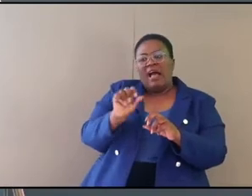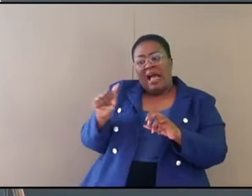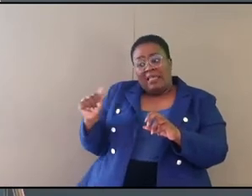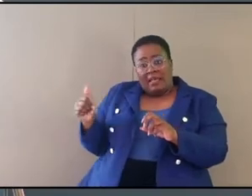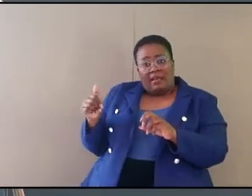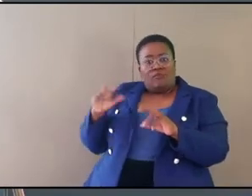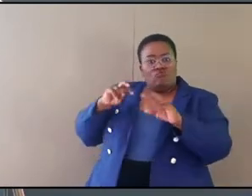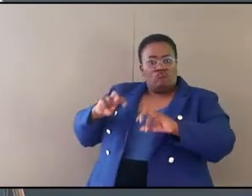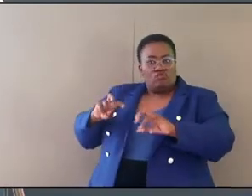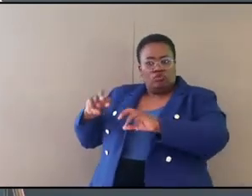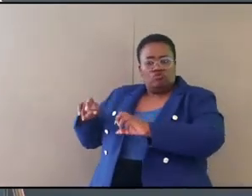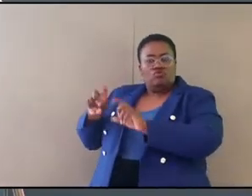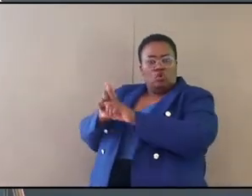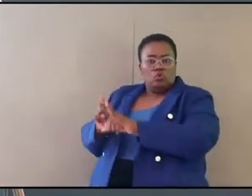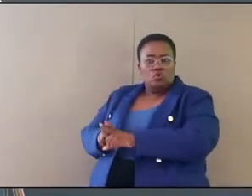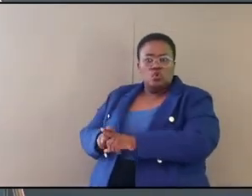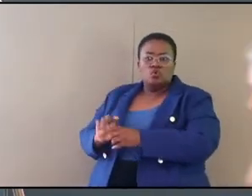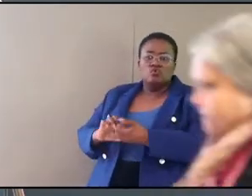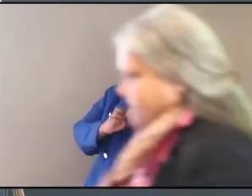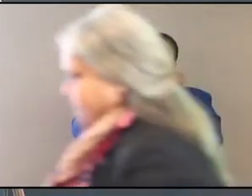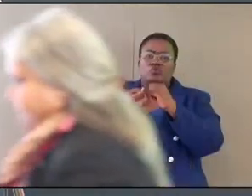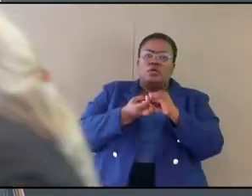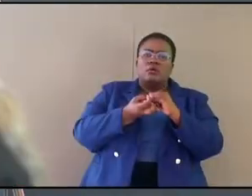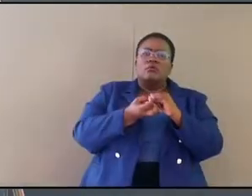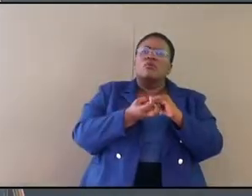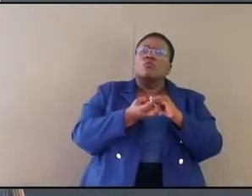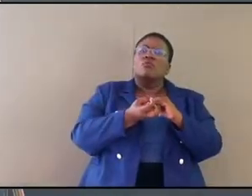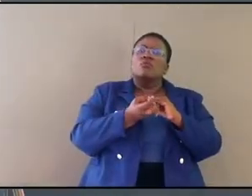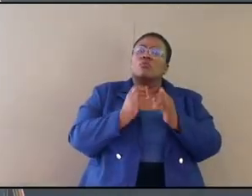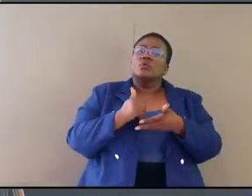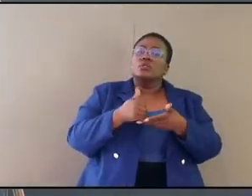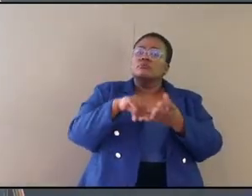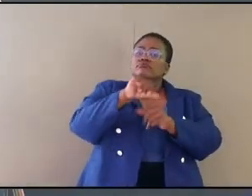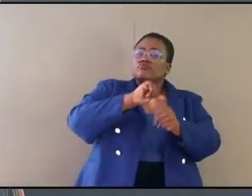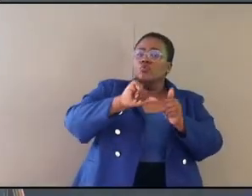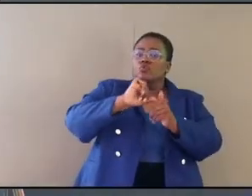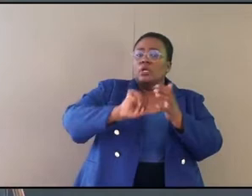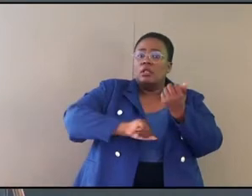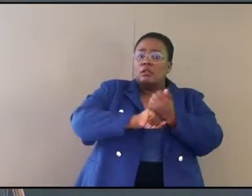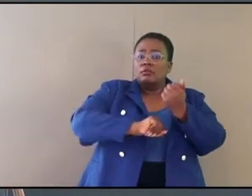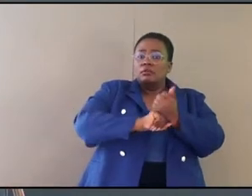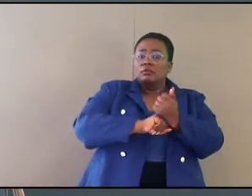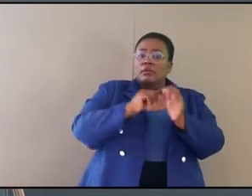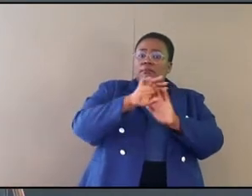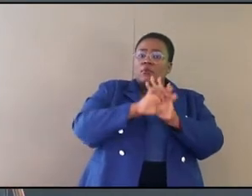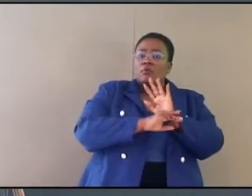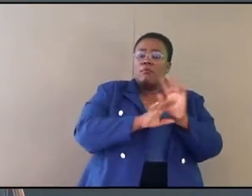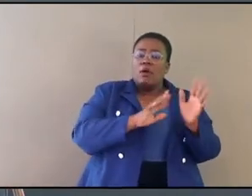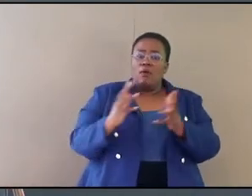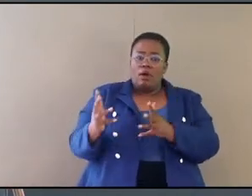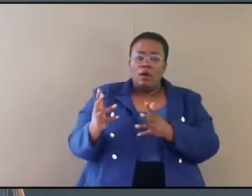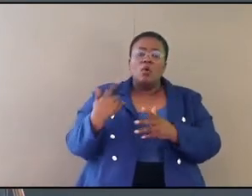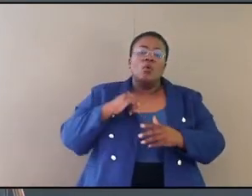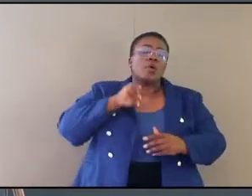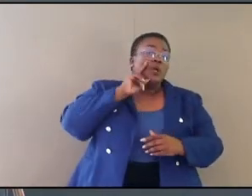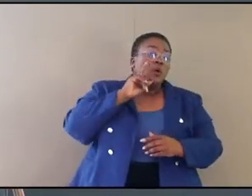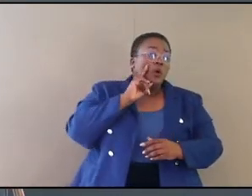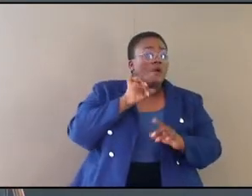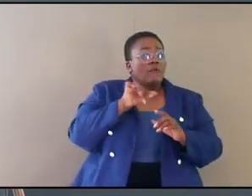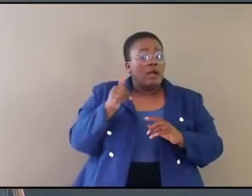to look at options for strengthening a social assistance program. We are currently looking at various other